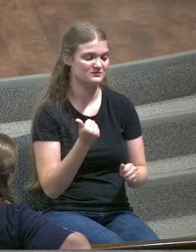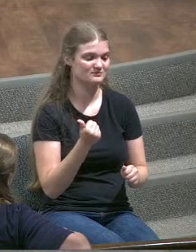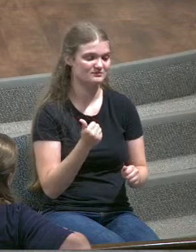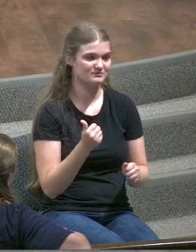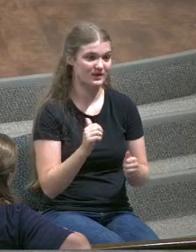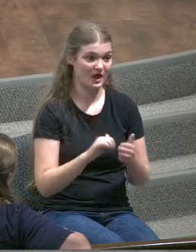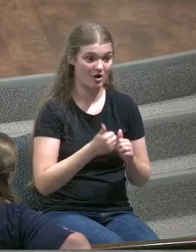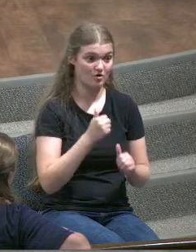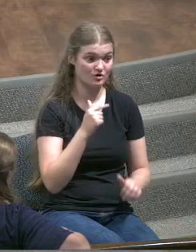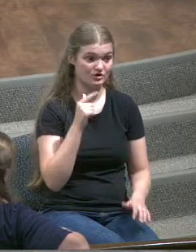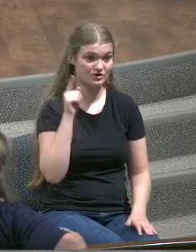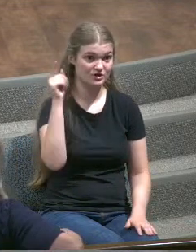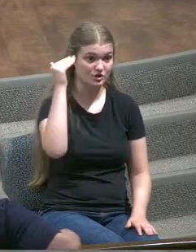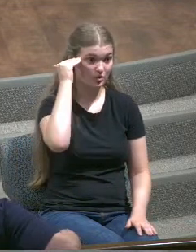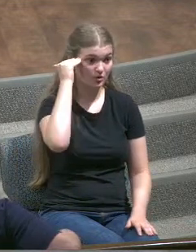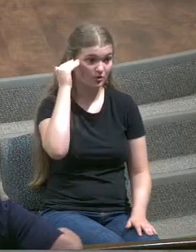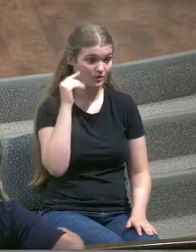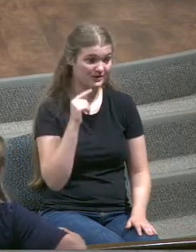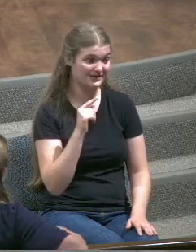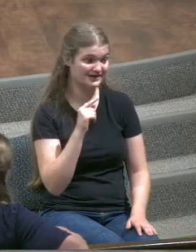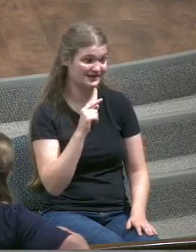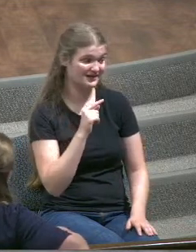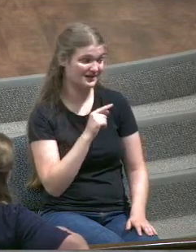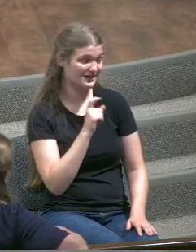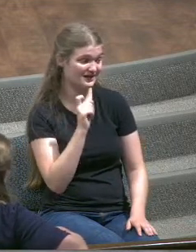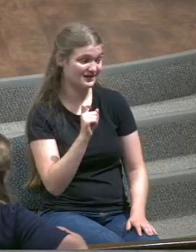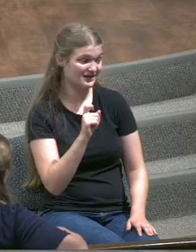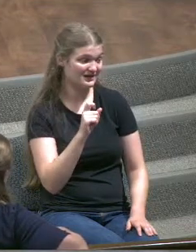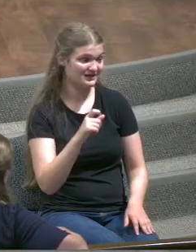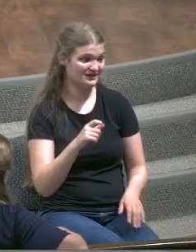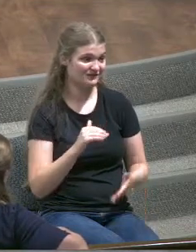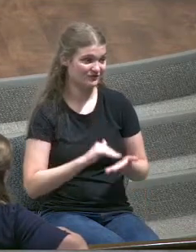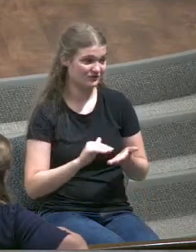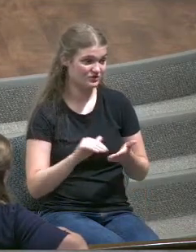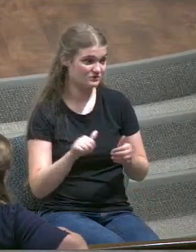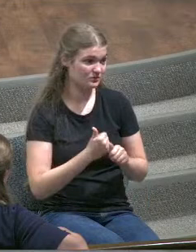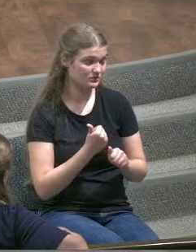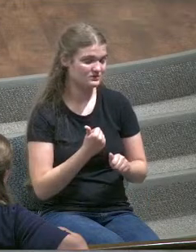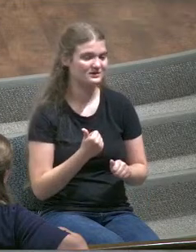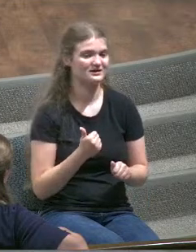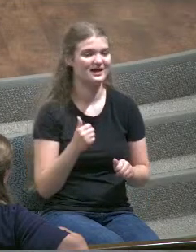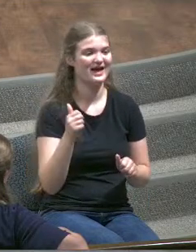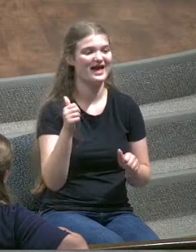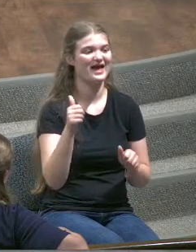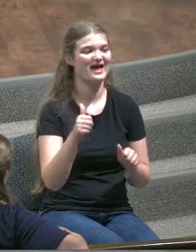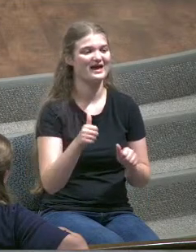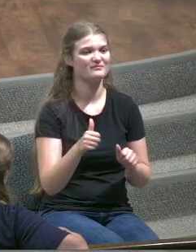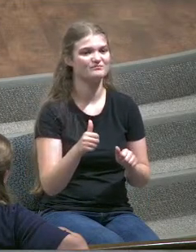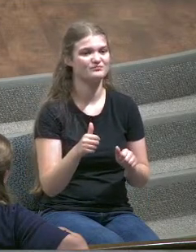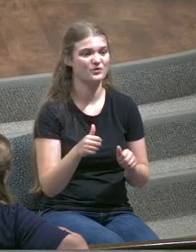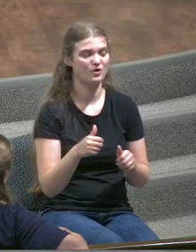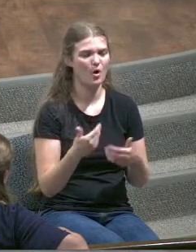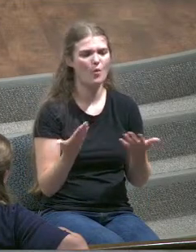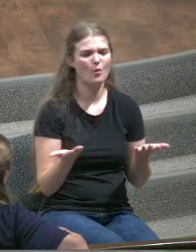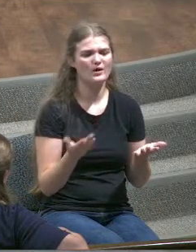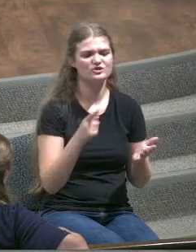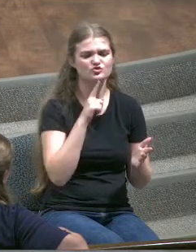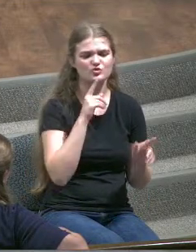everything. Absolutely. But what is a universal truth about everyone who's ever lived on this earth other than